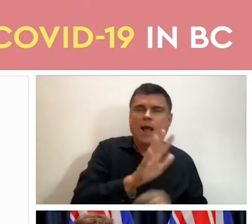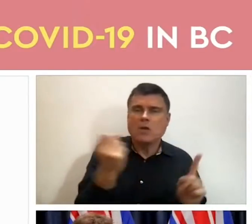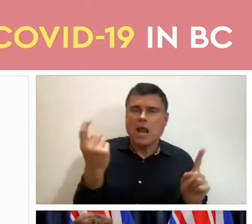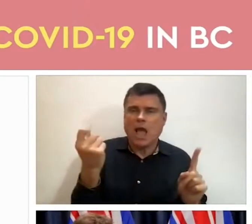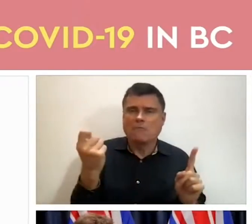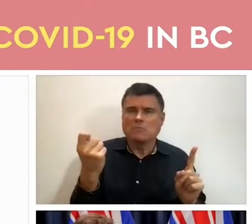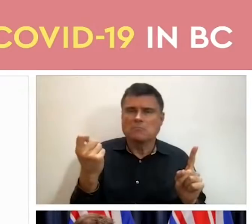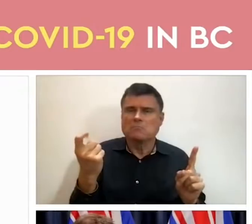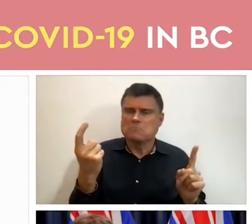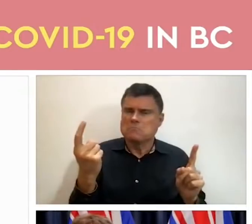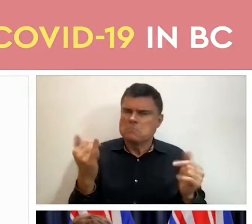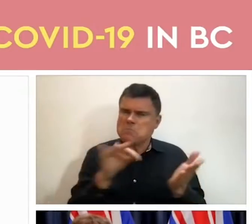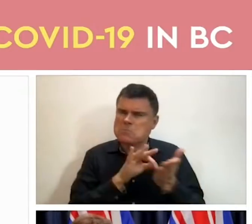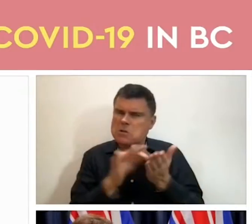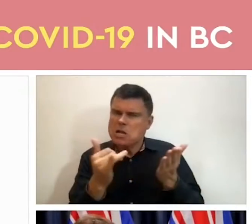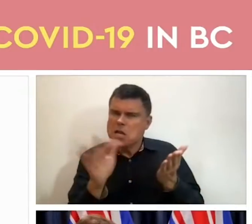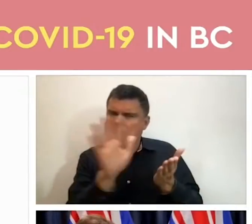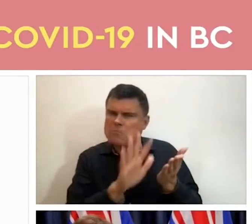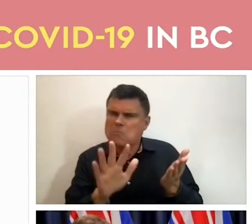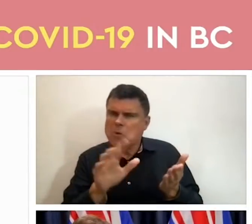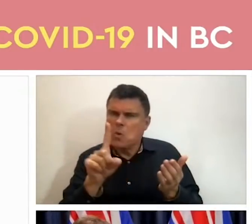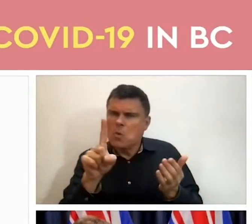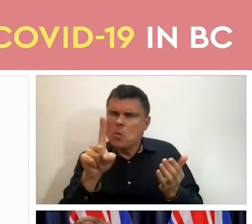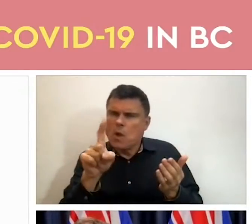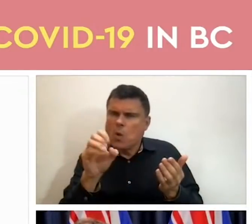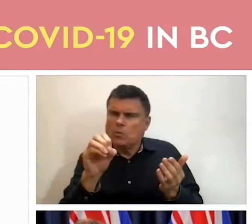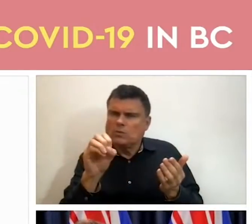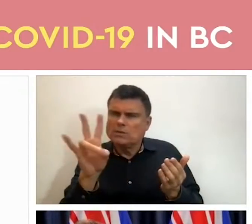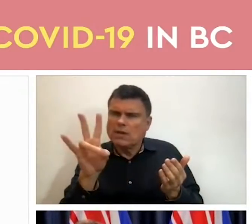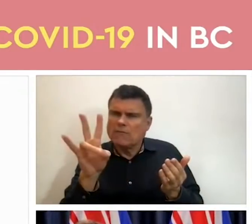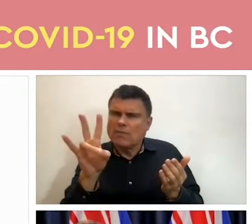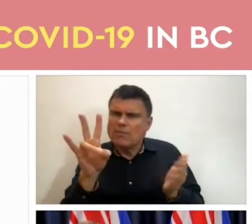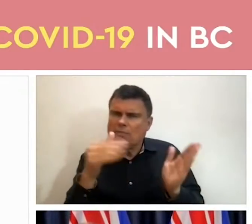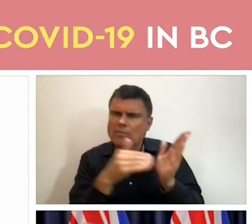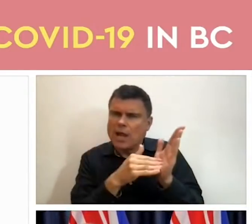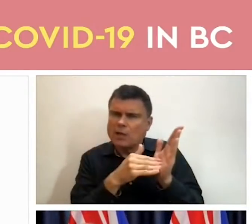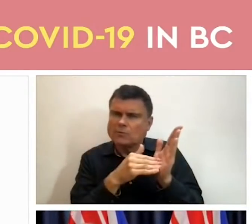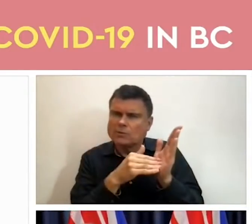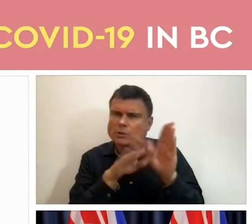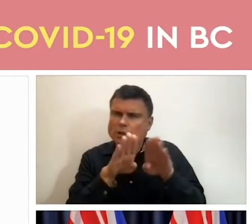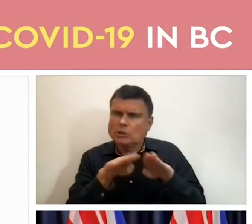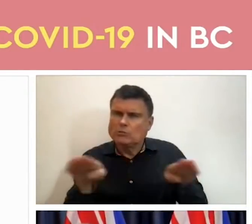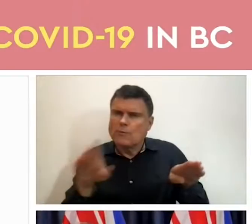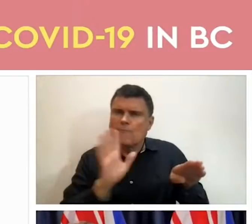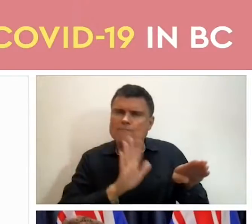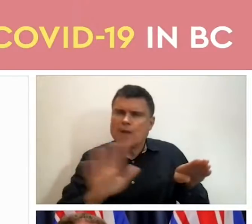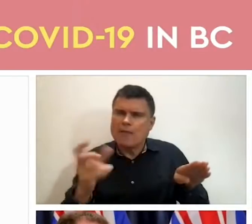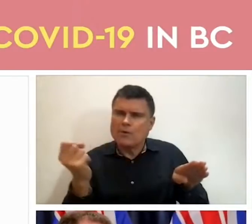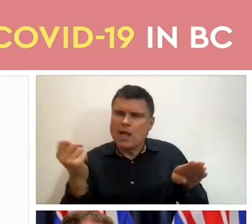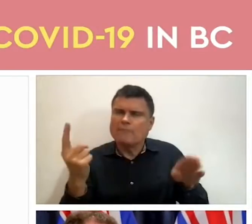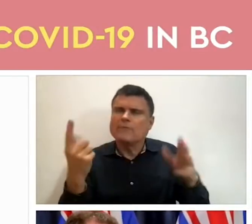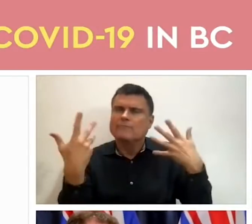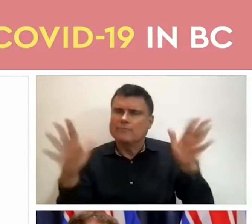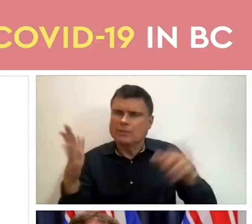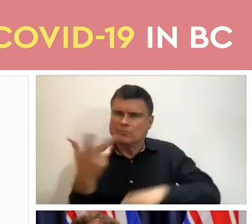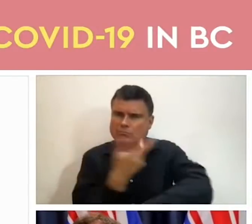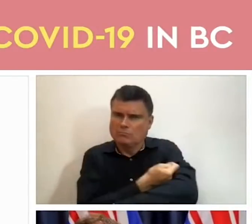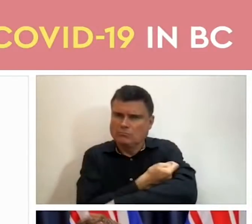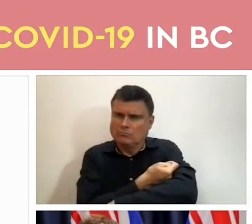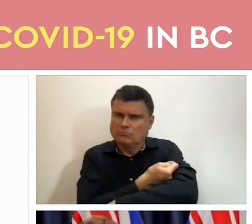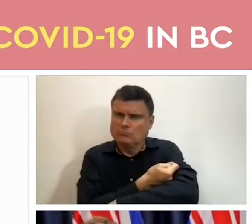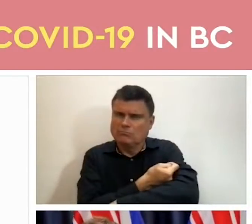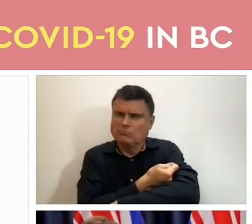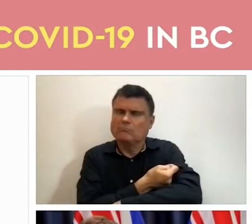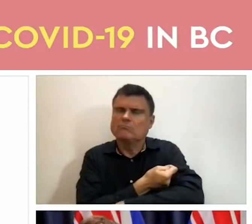about 107,000 children 5 to 11 have been immunized as well, and focus today on booster doses. And I want to take you